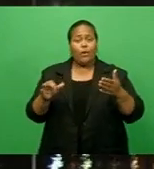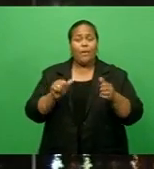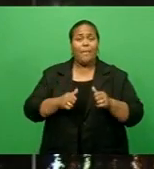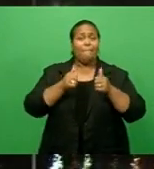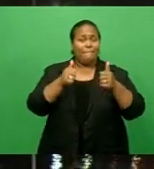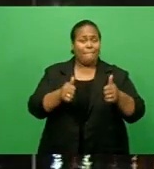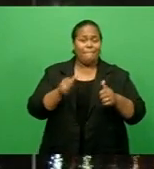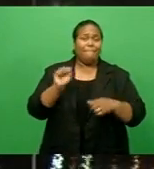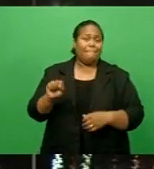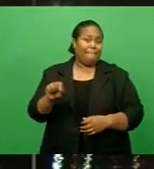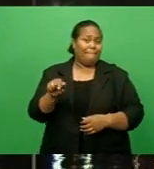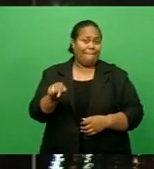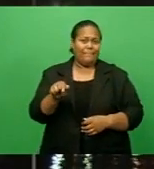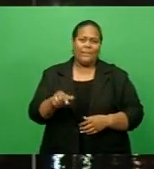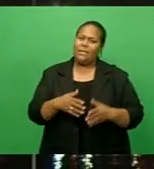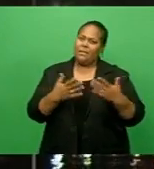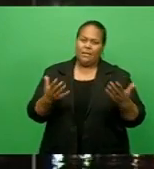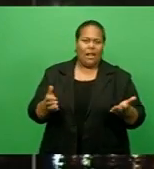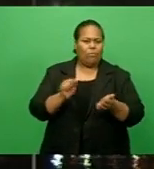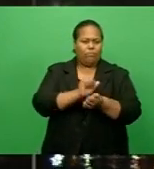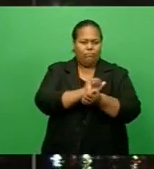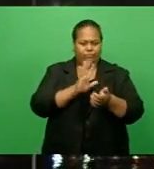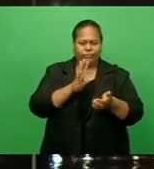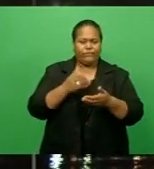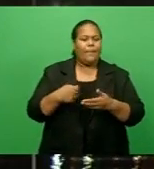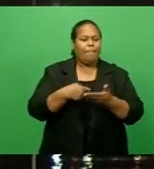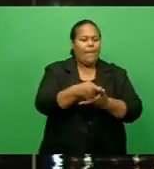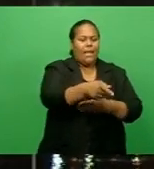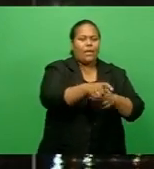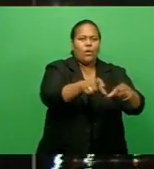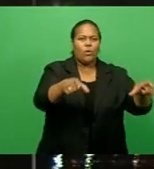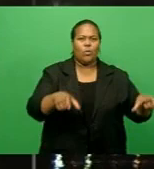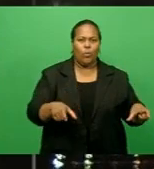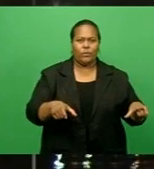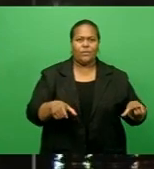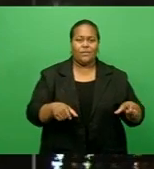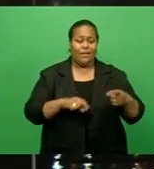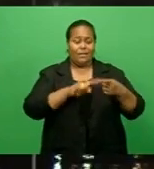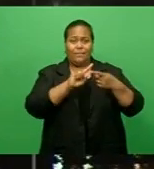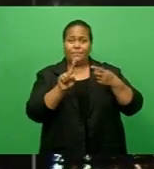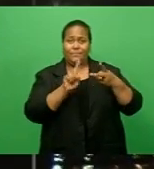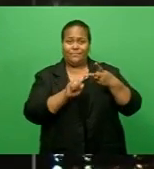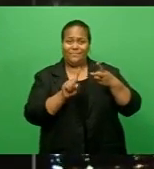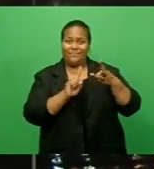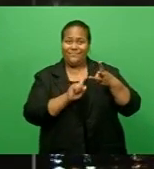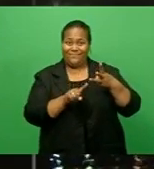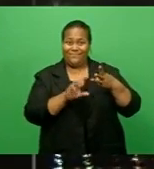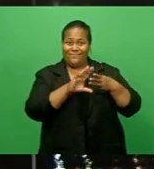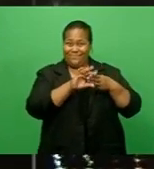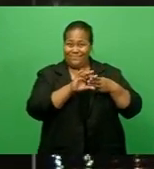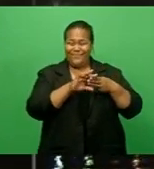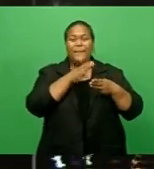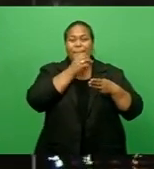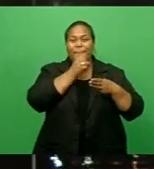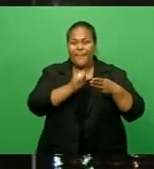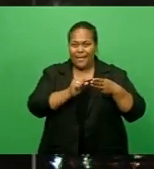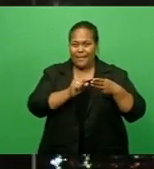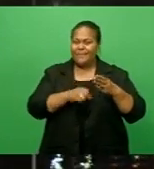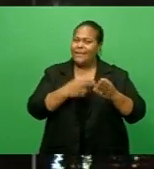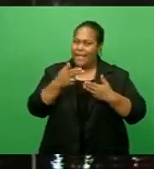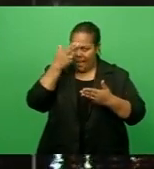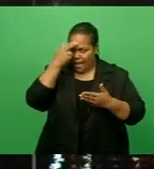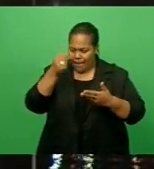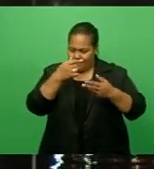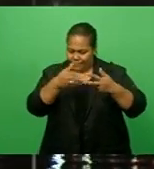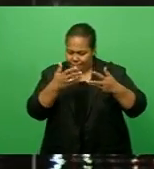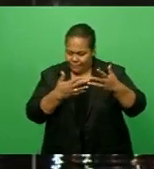resulting in his death, were granted bail by the Suva High Court. Mikaele Lawaniale, Choseteki Rokondakunivosa, and